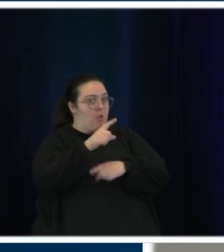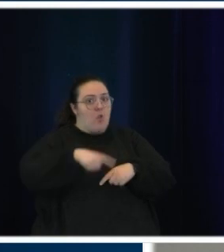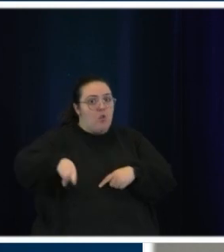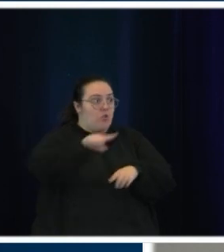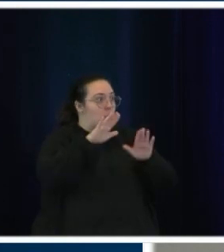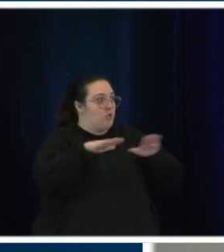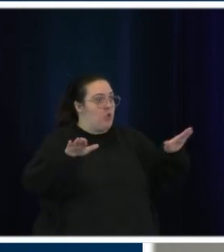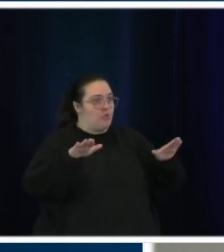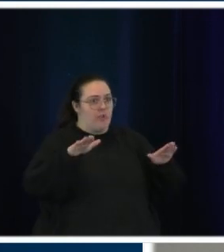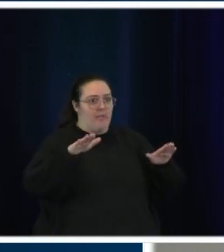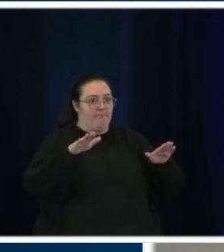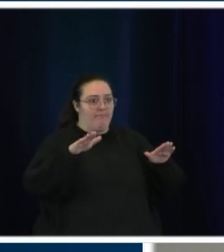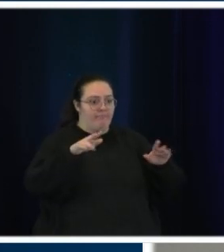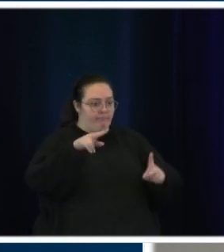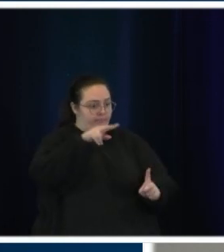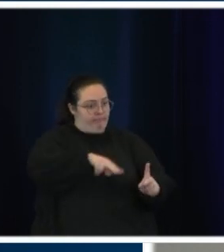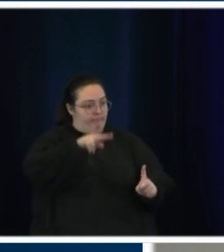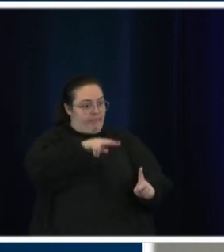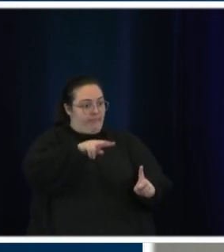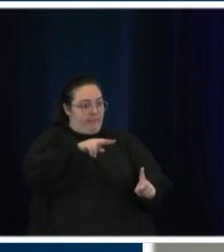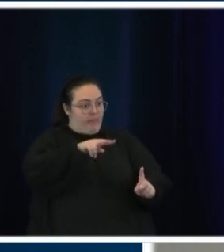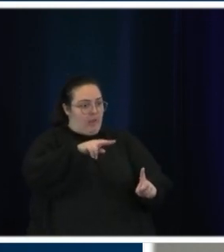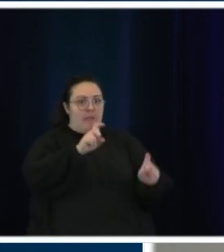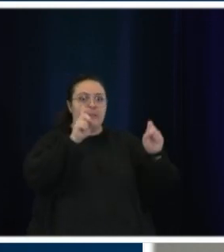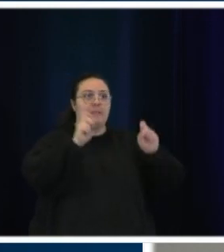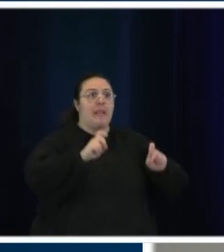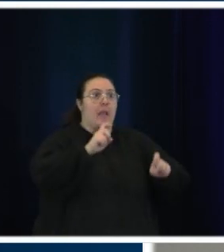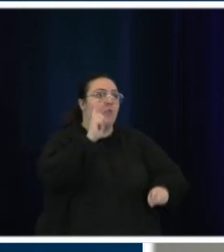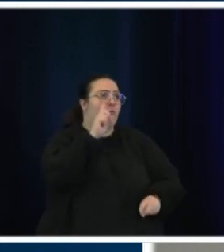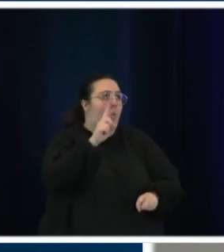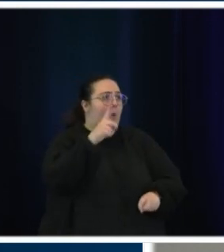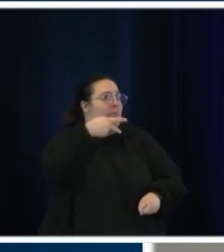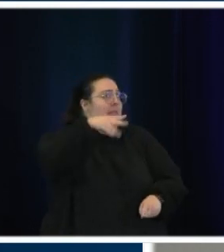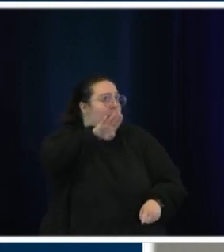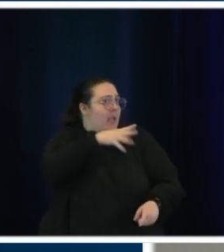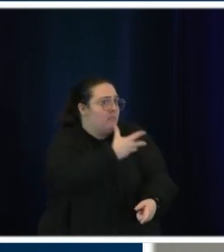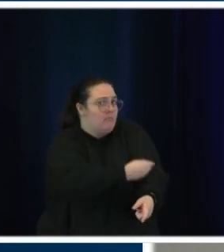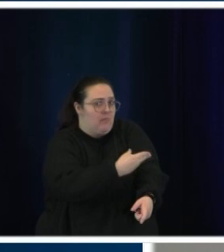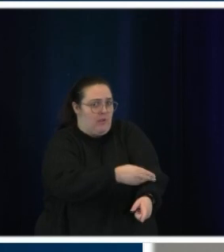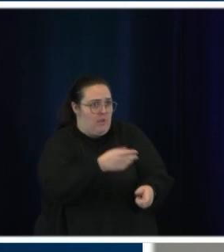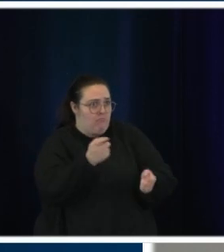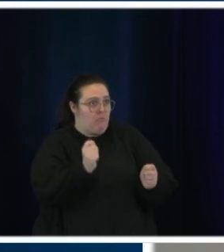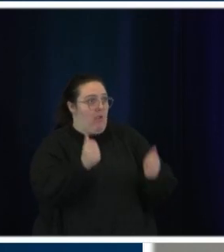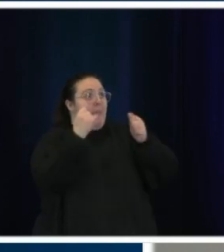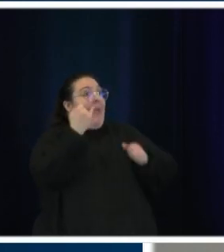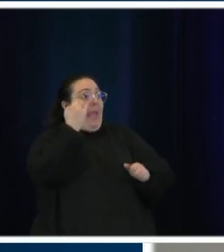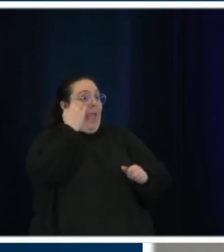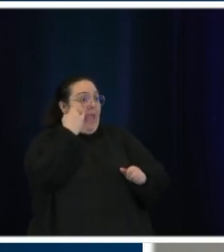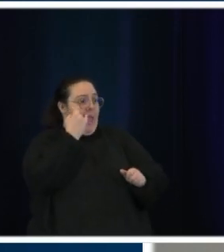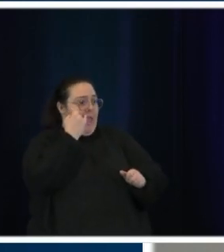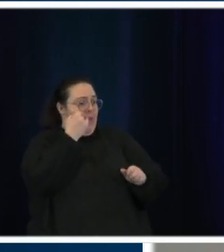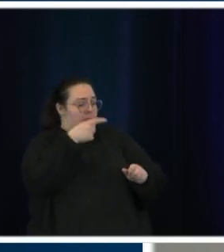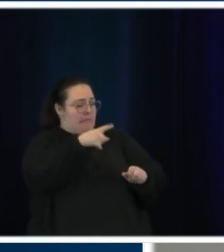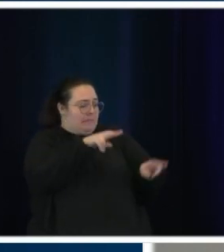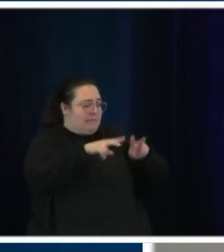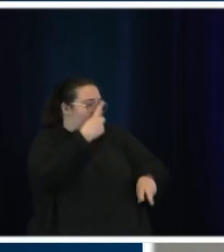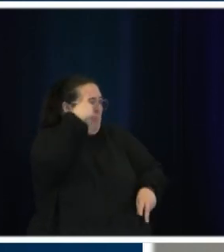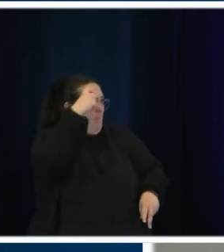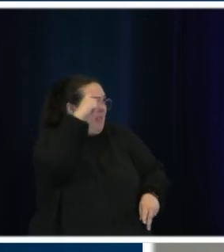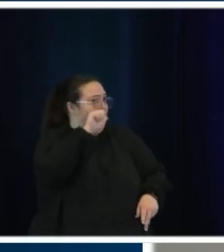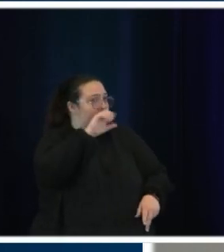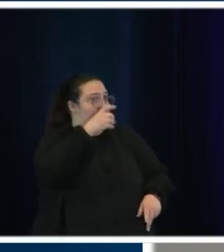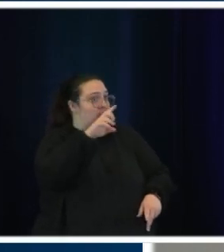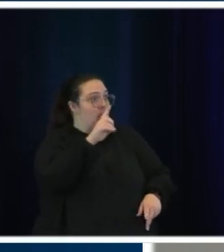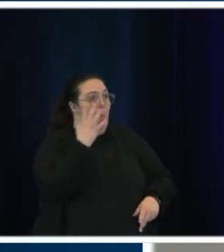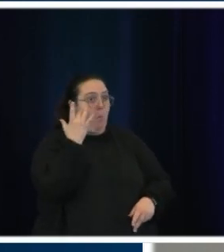tested automatically once they are discovered to have ADHD, since this seems to be could play a large role